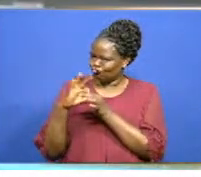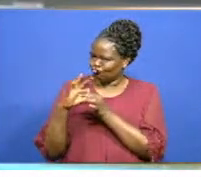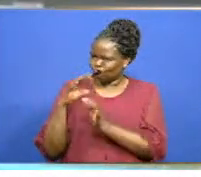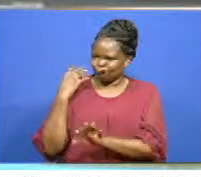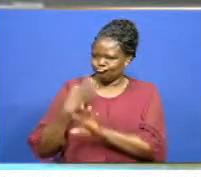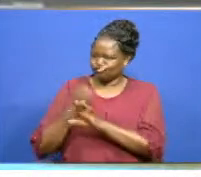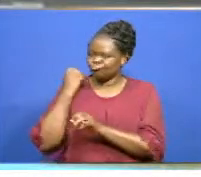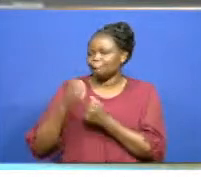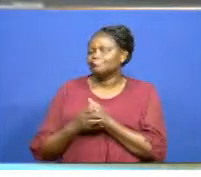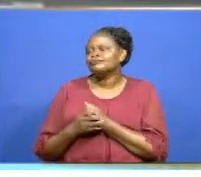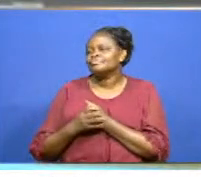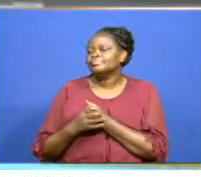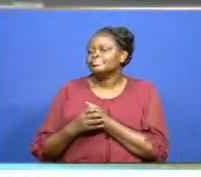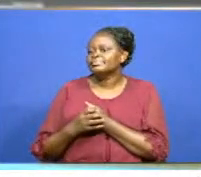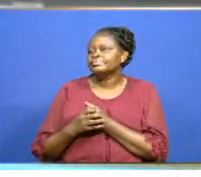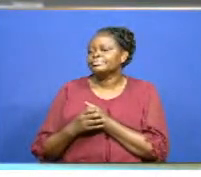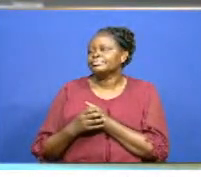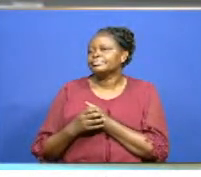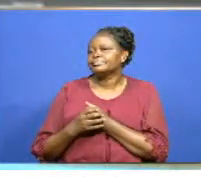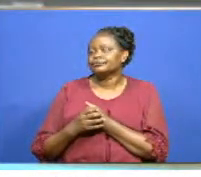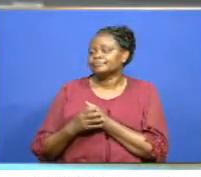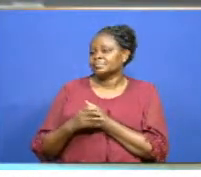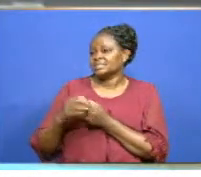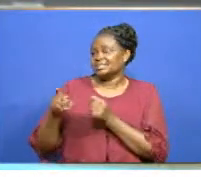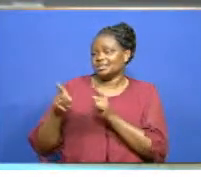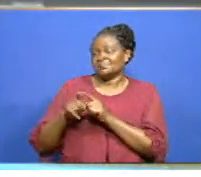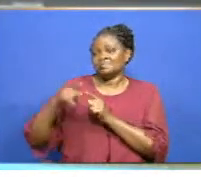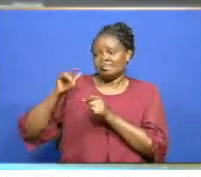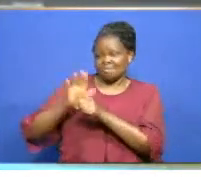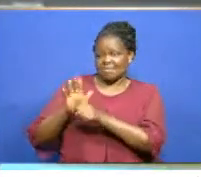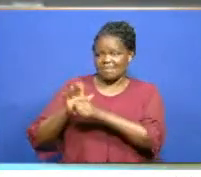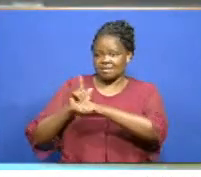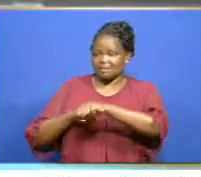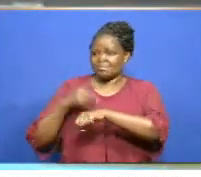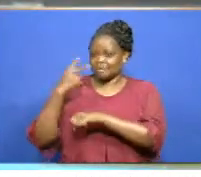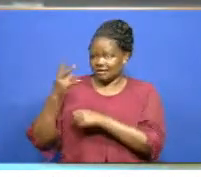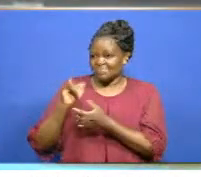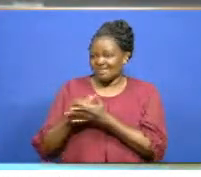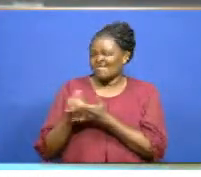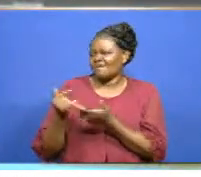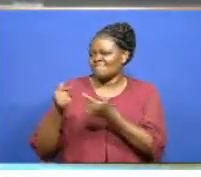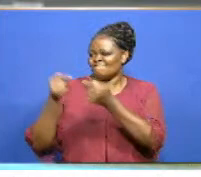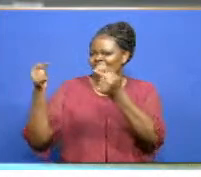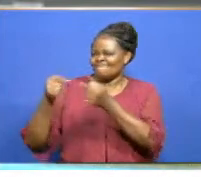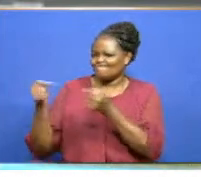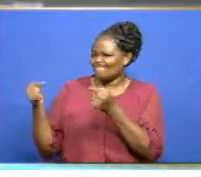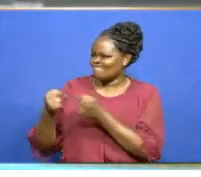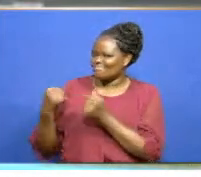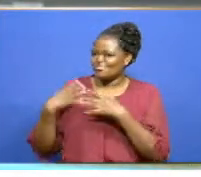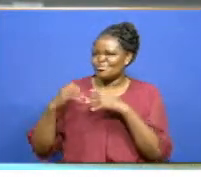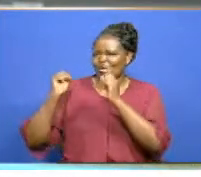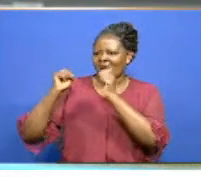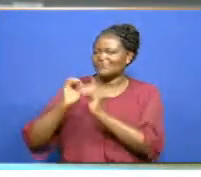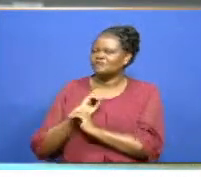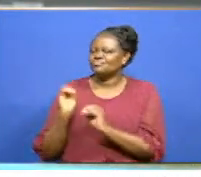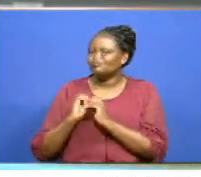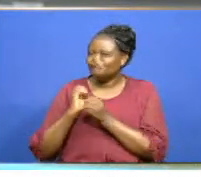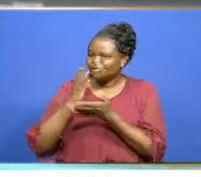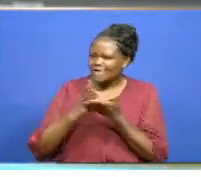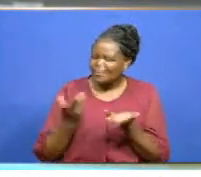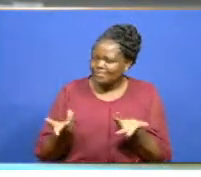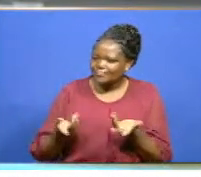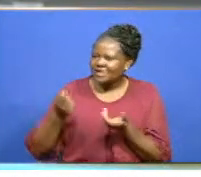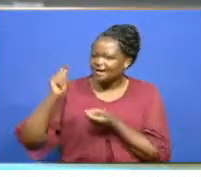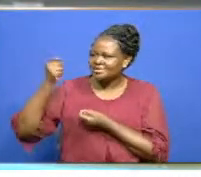the unity has become very difficult, and you'll always find that there is always discord, a lot of discord between some of the